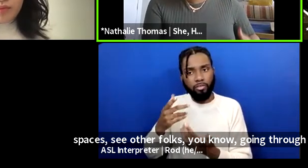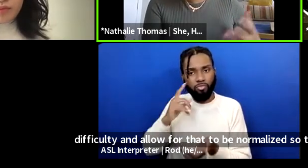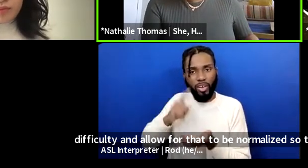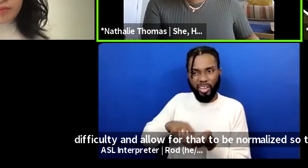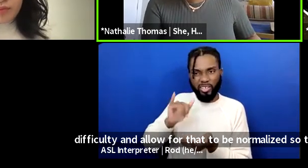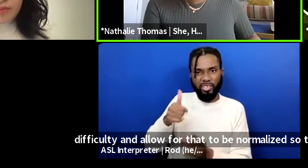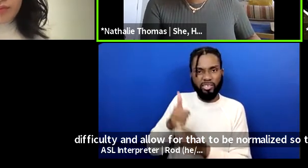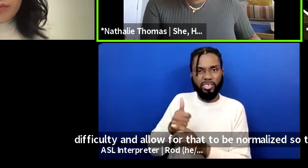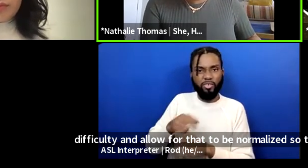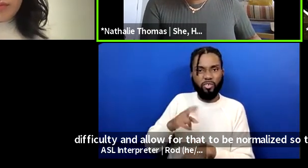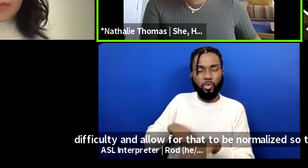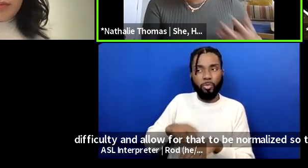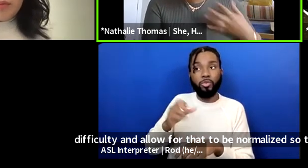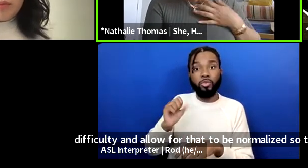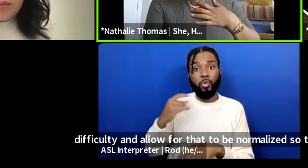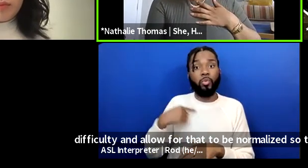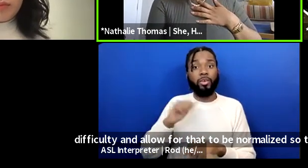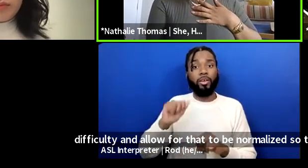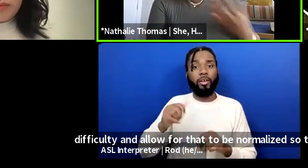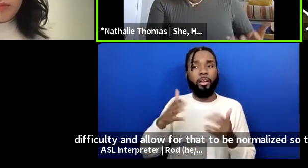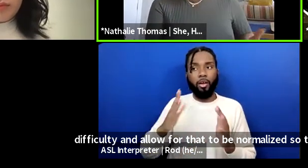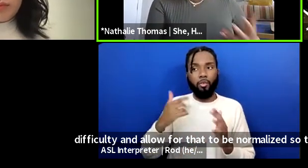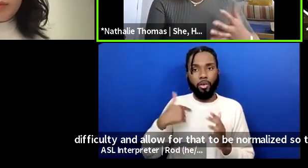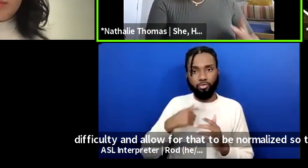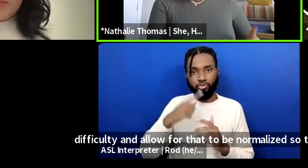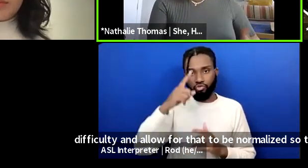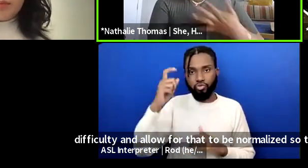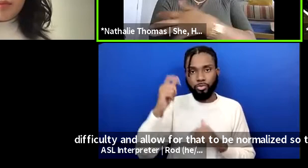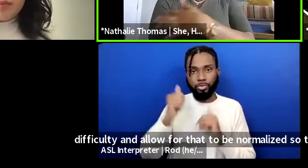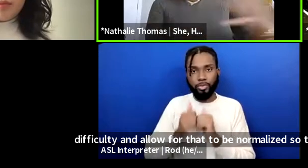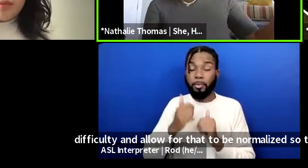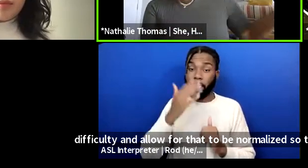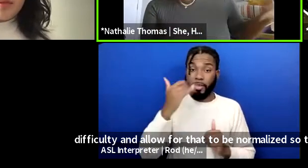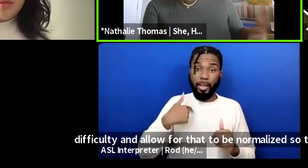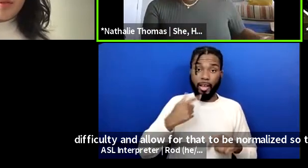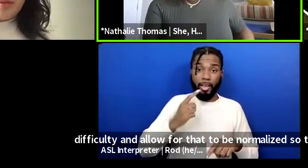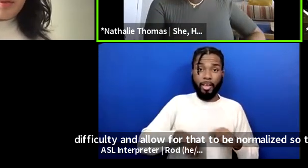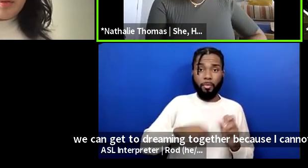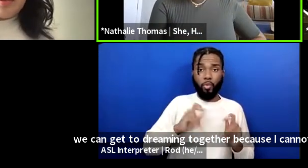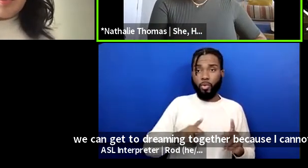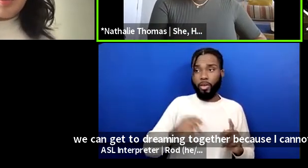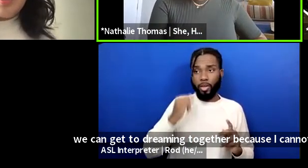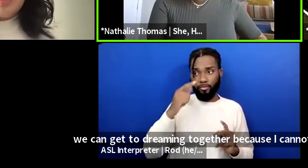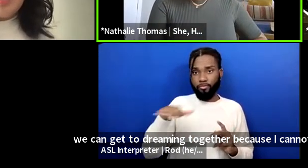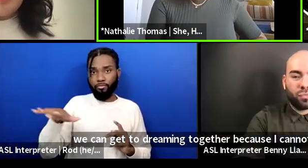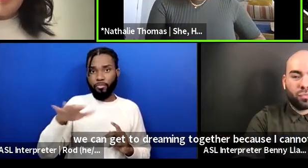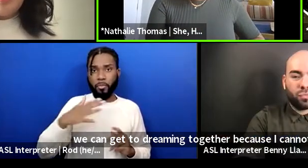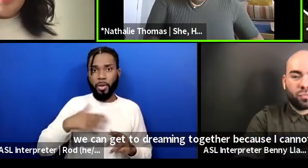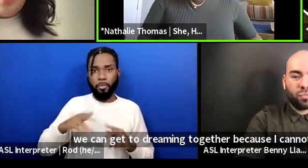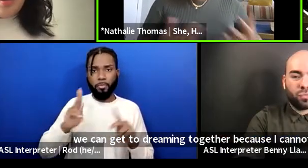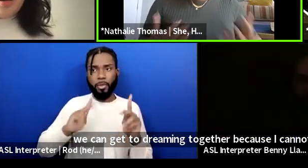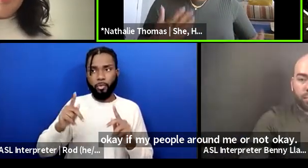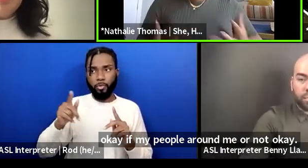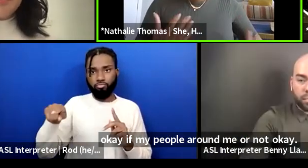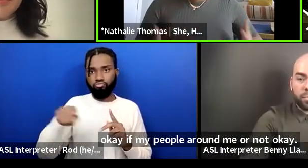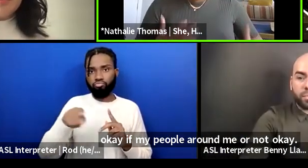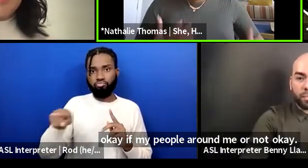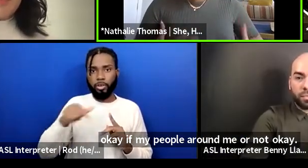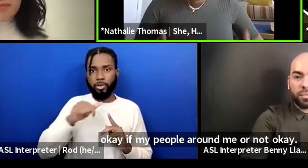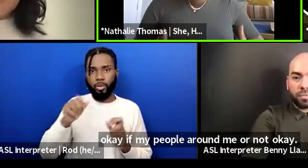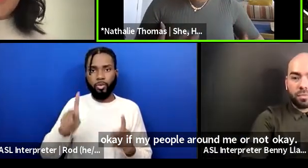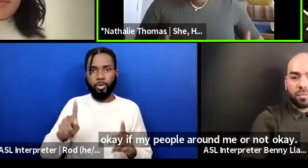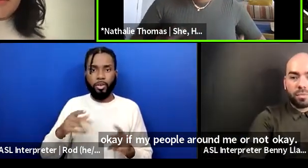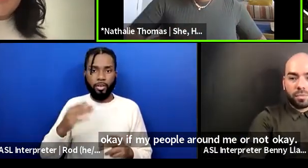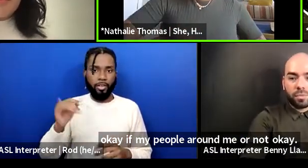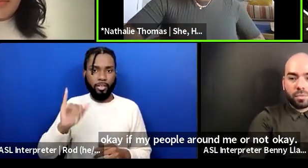that we can get to dreaming together. Because I cannot be okay if my people around me are not okay. And like that's